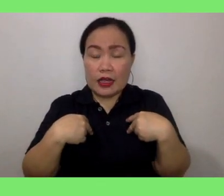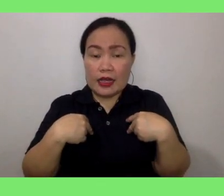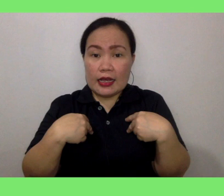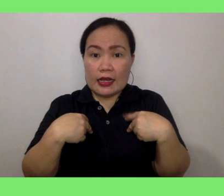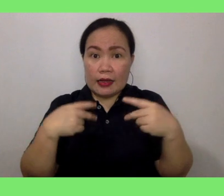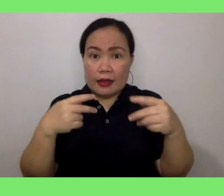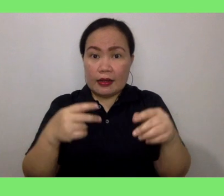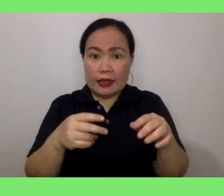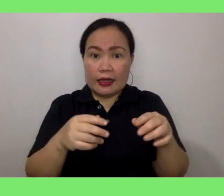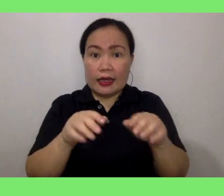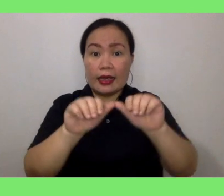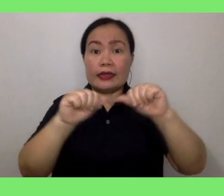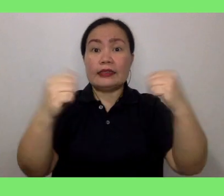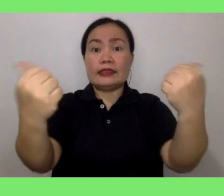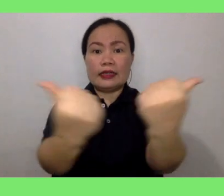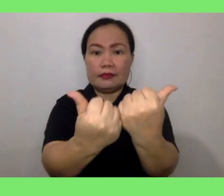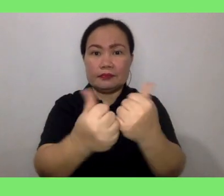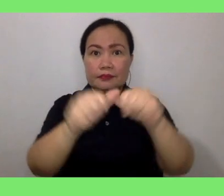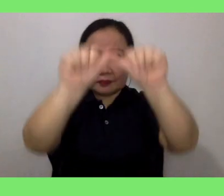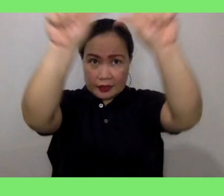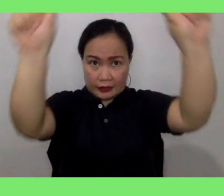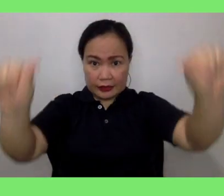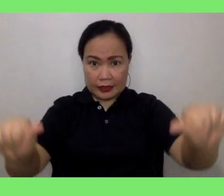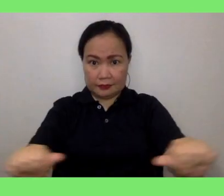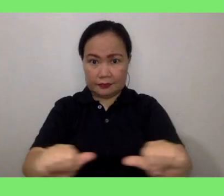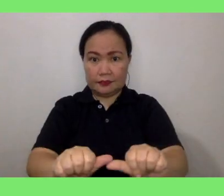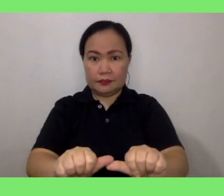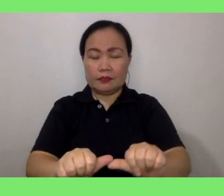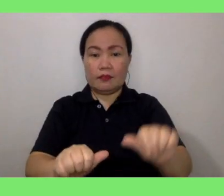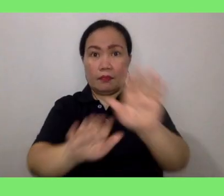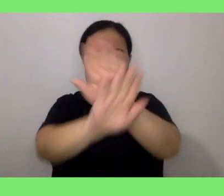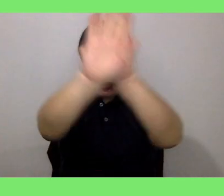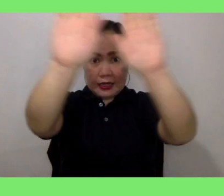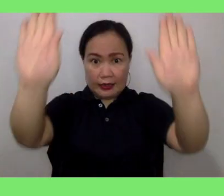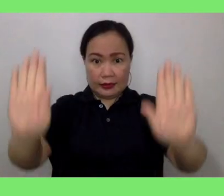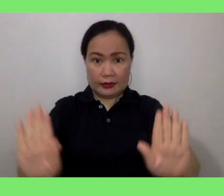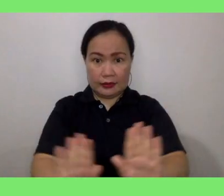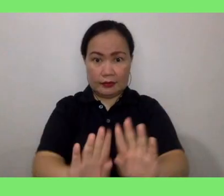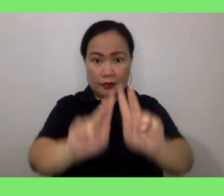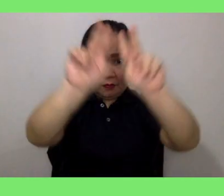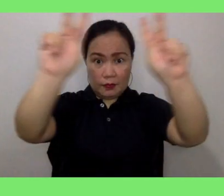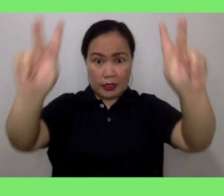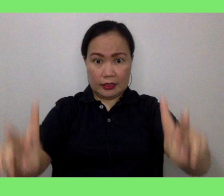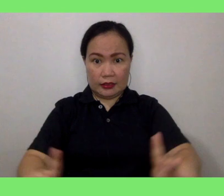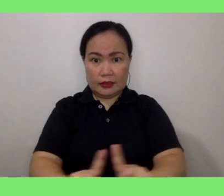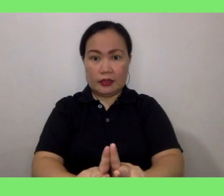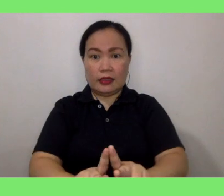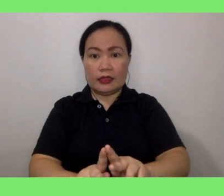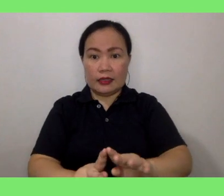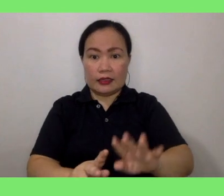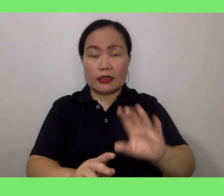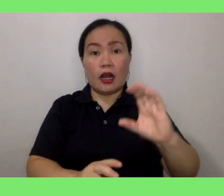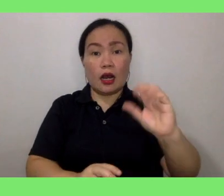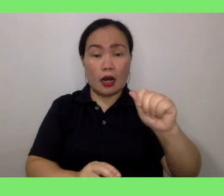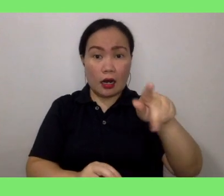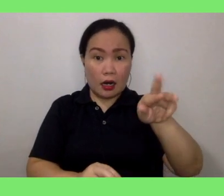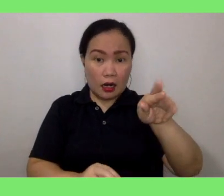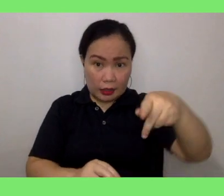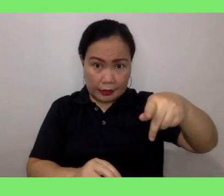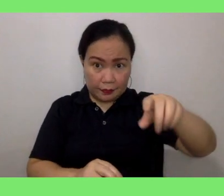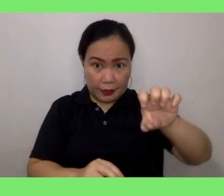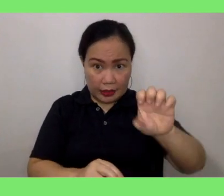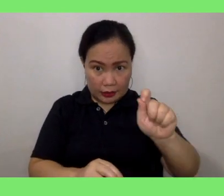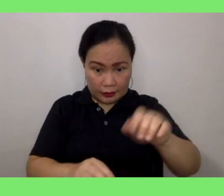kagaya nito, a board. So, ito, this is considered a plane. And then also a carpet. So, kung meron kayong carpet